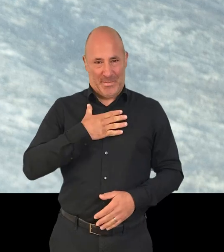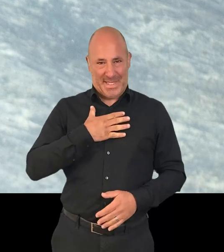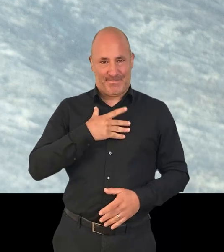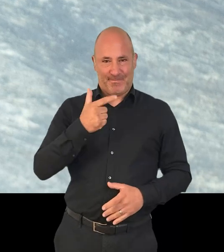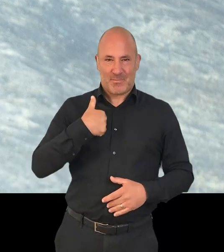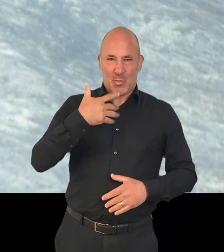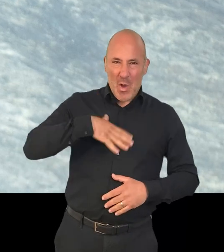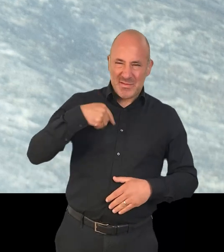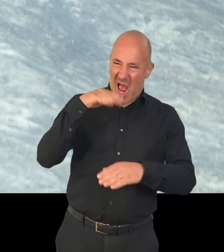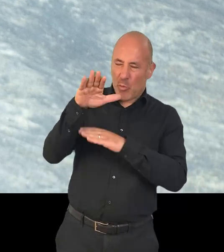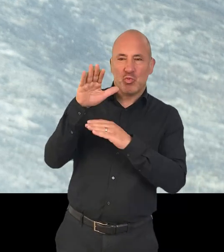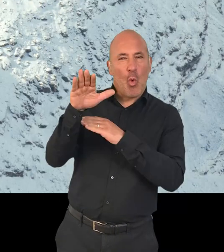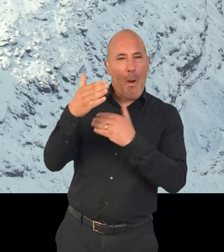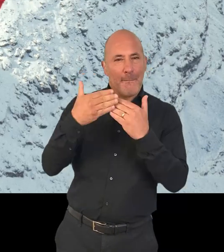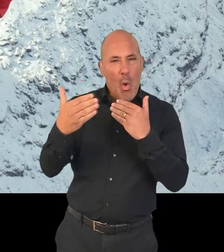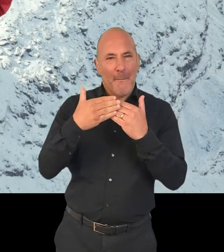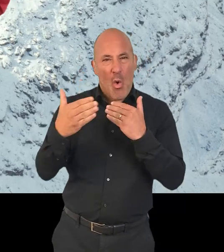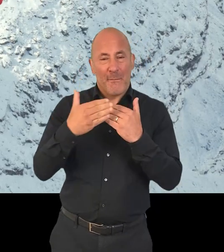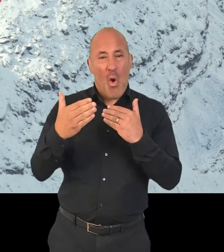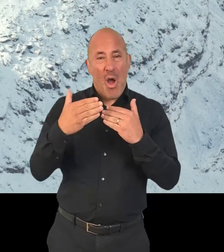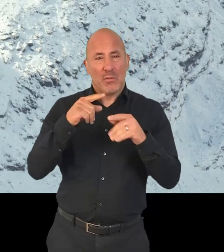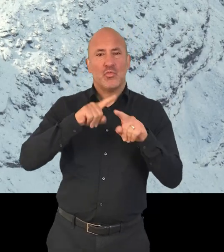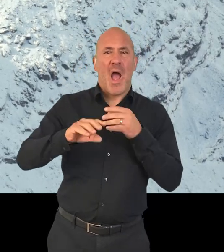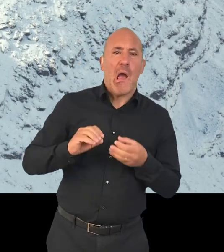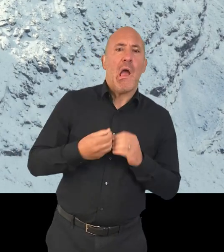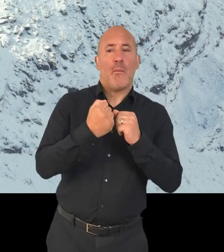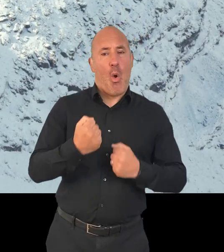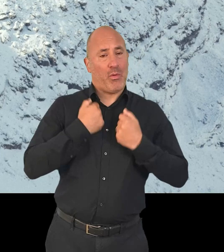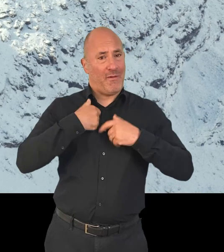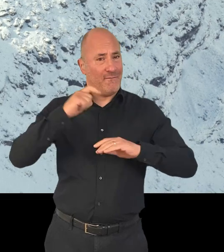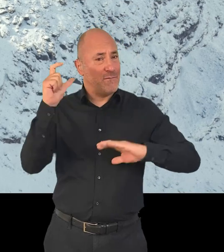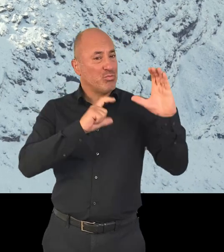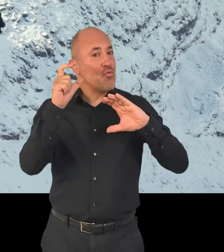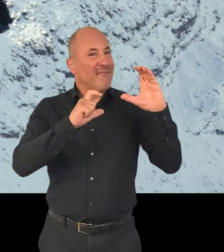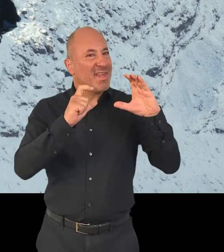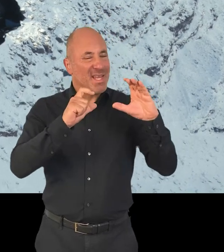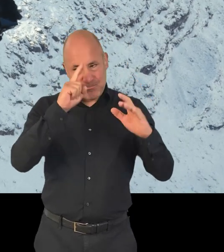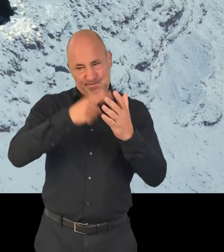For me, a big part of the wanting to spend more time in the outdoors was actually trying to develop my own photography.